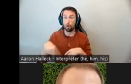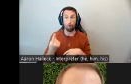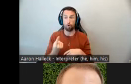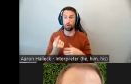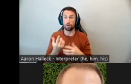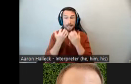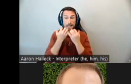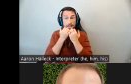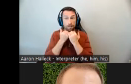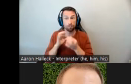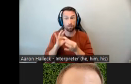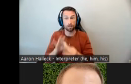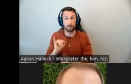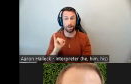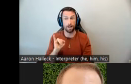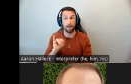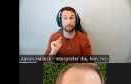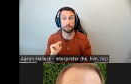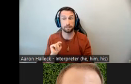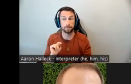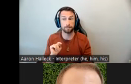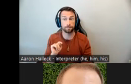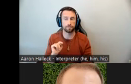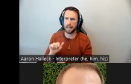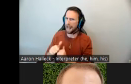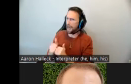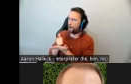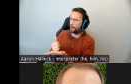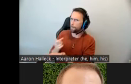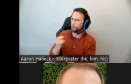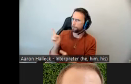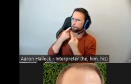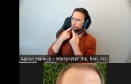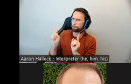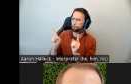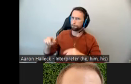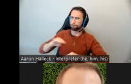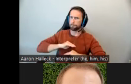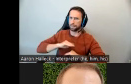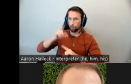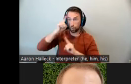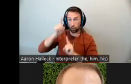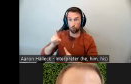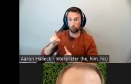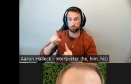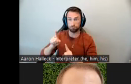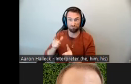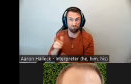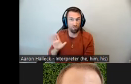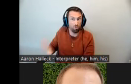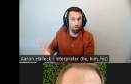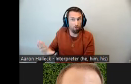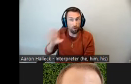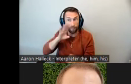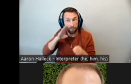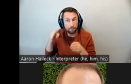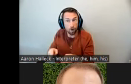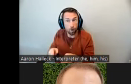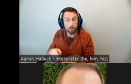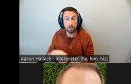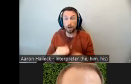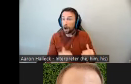about from IT is, what can we do to help them meet these goals? That's their focus. They don't really care that we upgraded the network or that